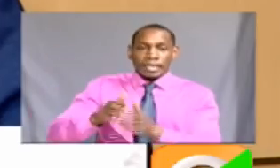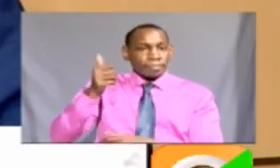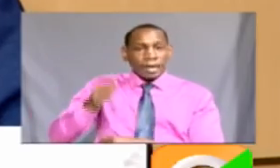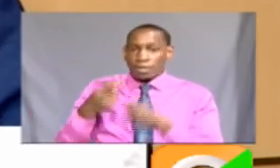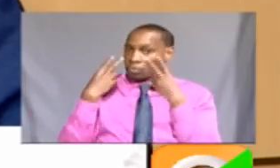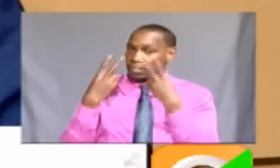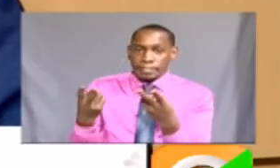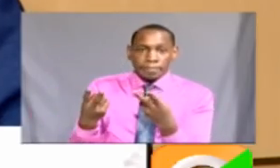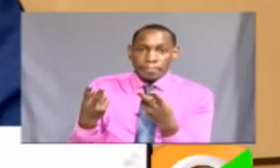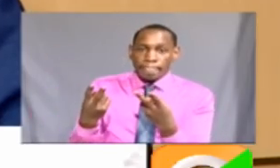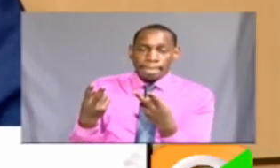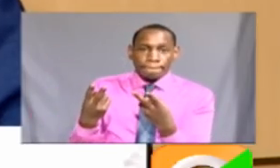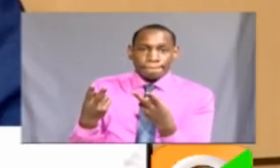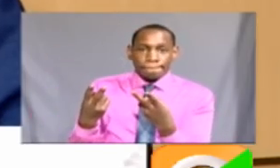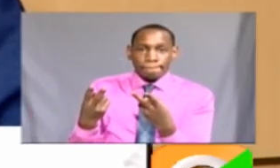seen